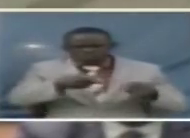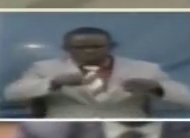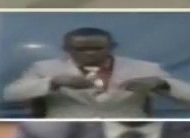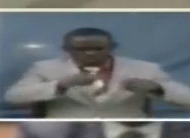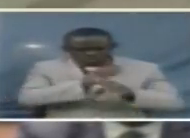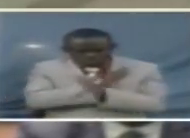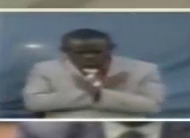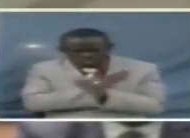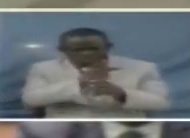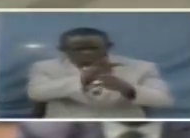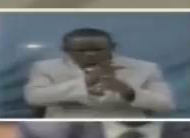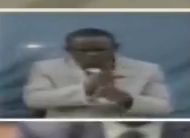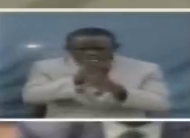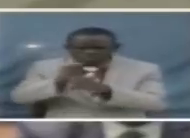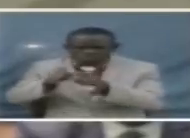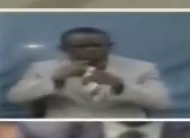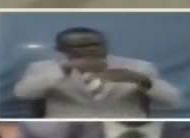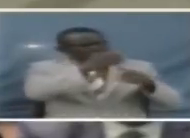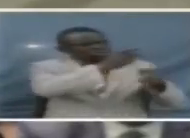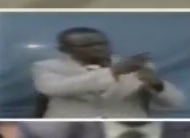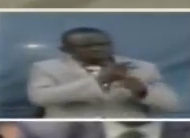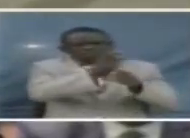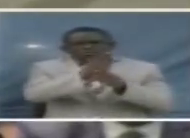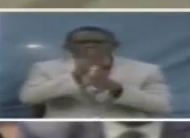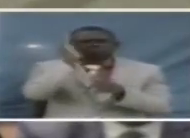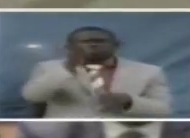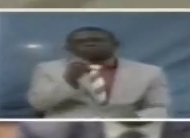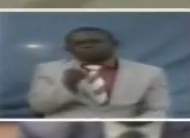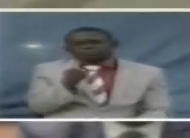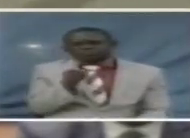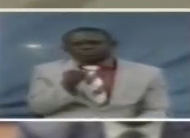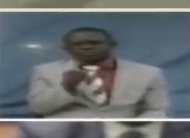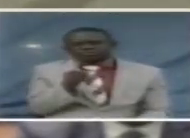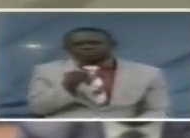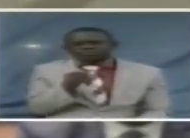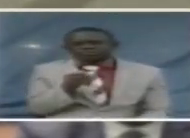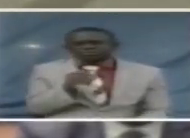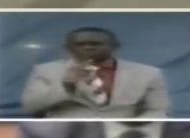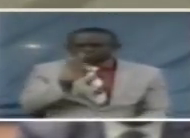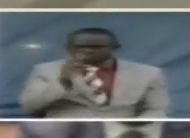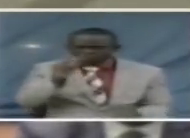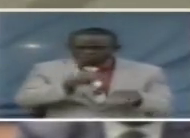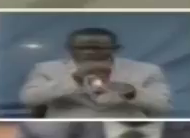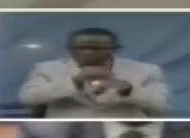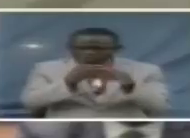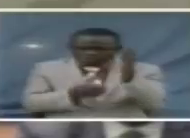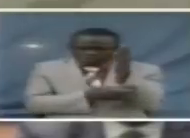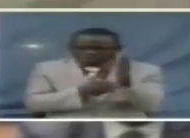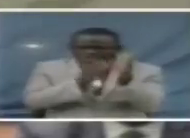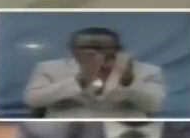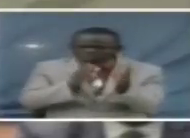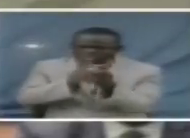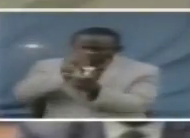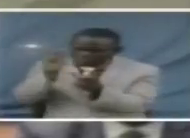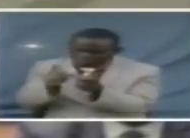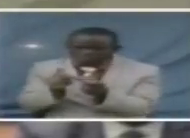the budget will be financed through domestic and external borrowings. Sir, in line with the 7th